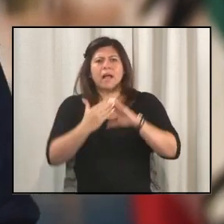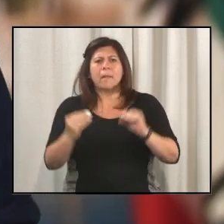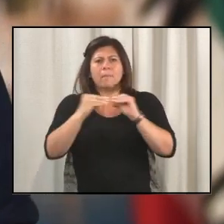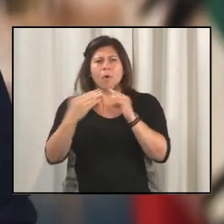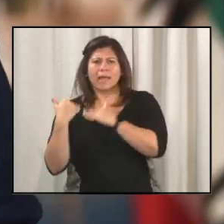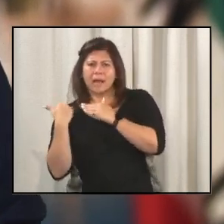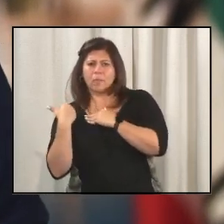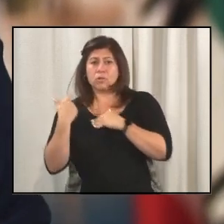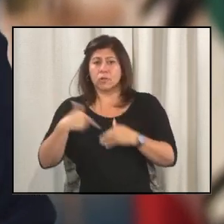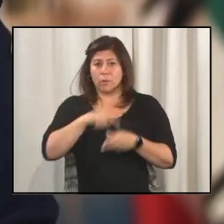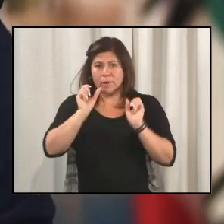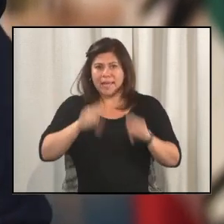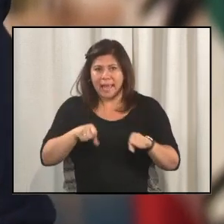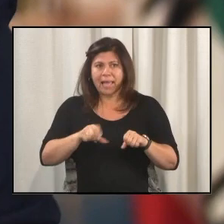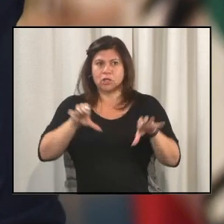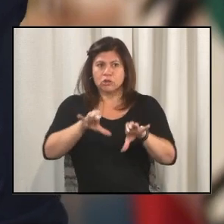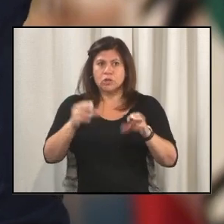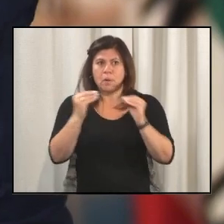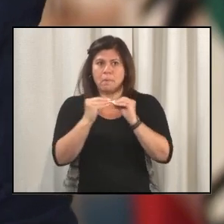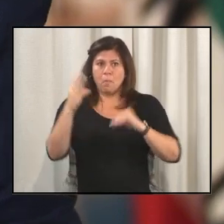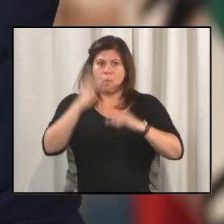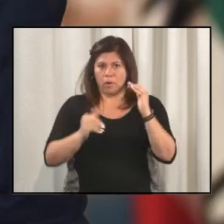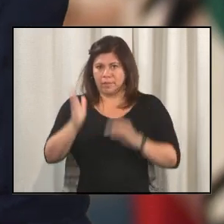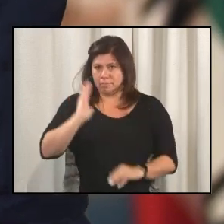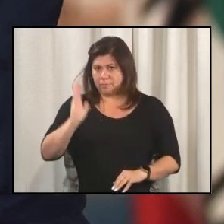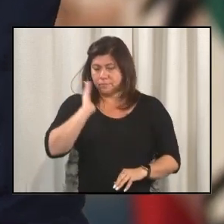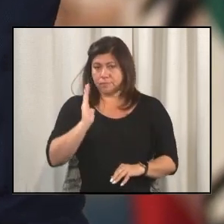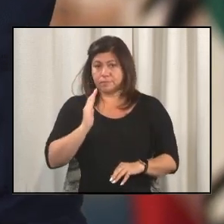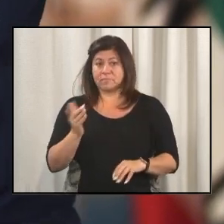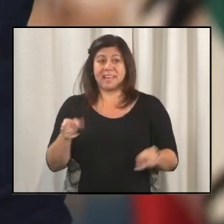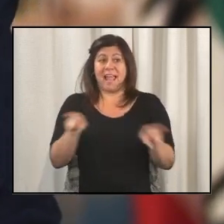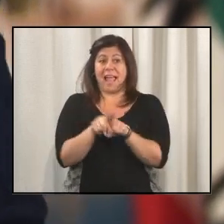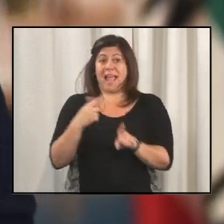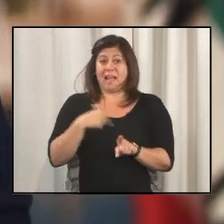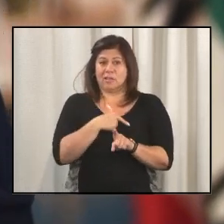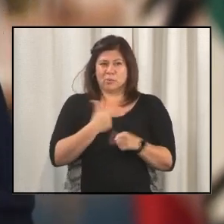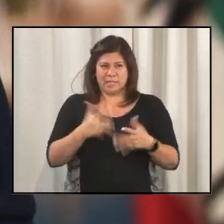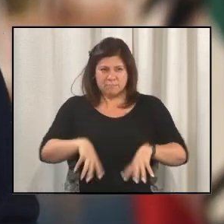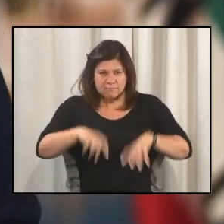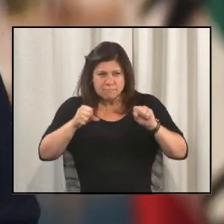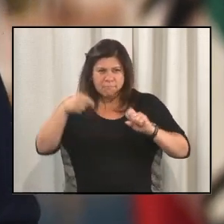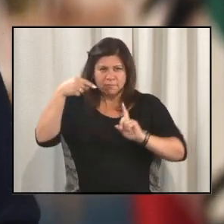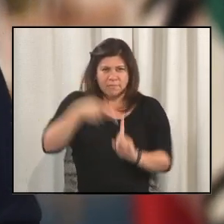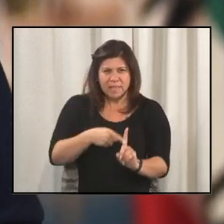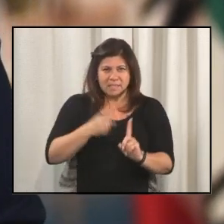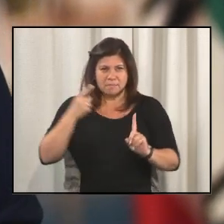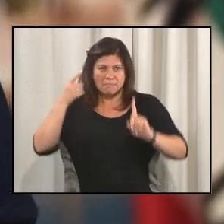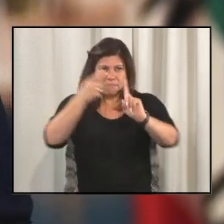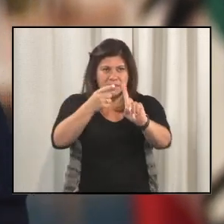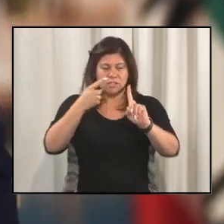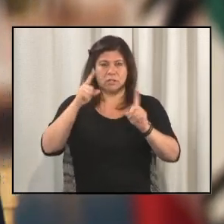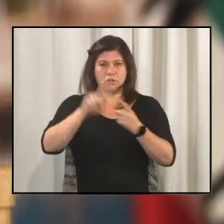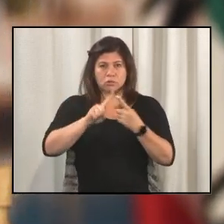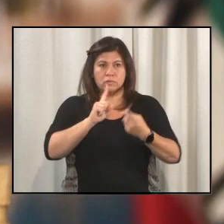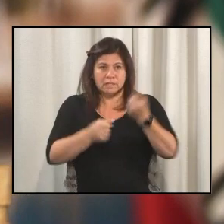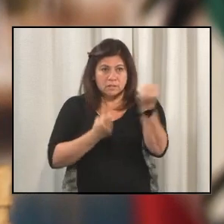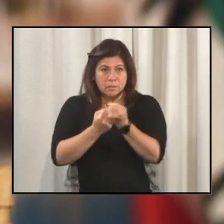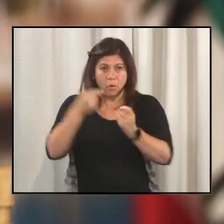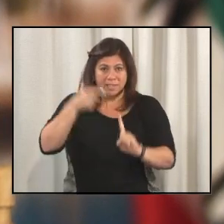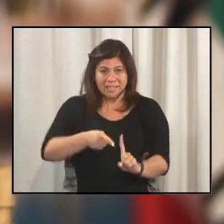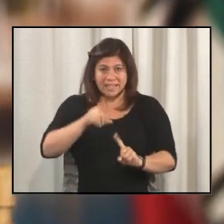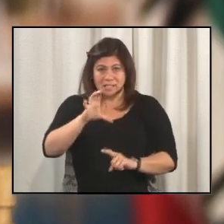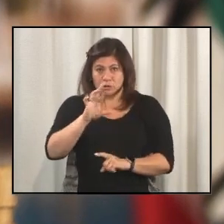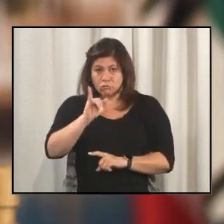do more than ever before. And as we take on this important mission to address the housing crisis in our region, we're determined